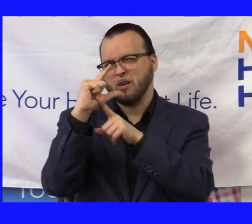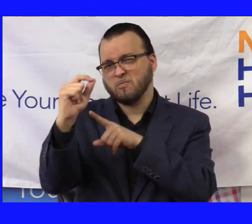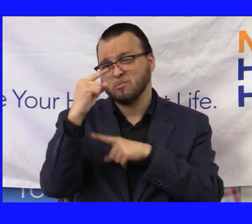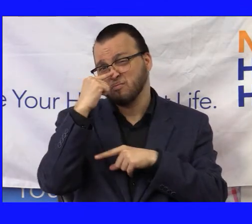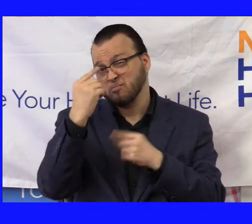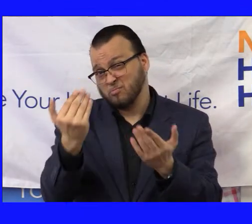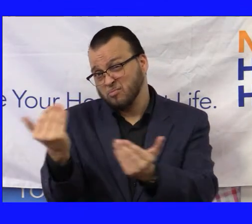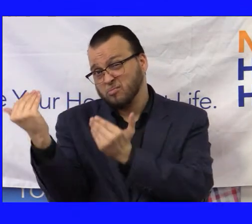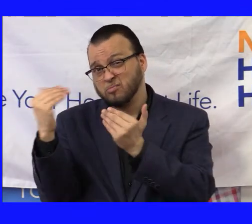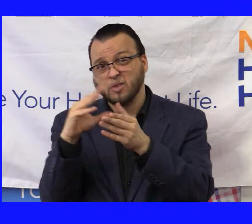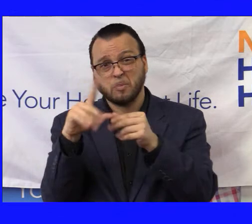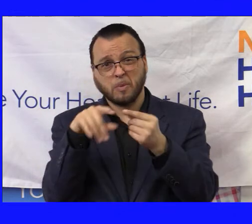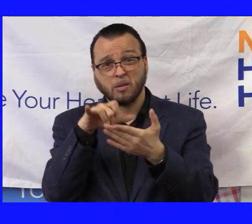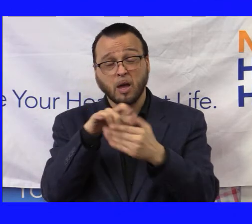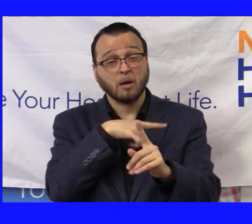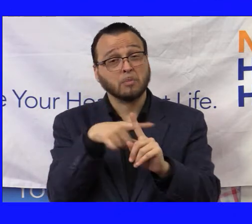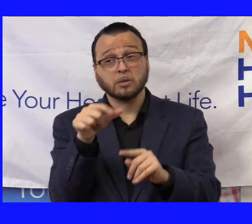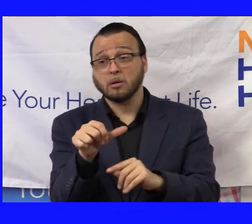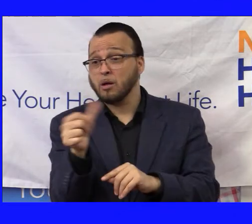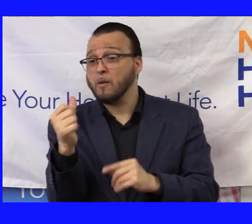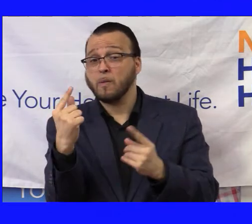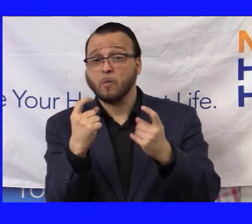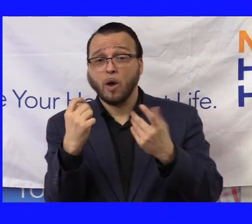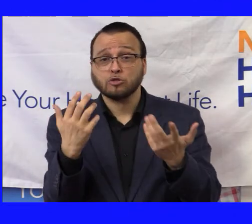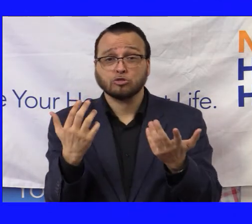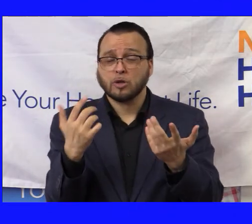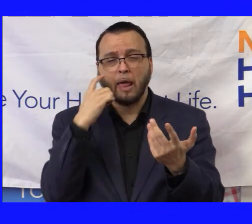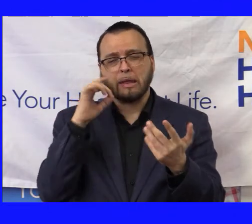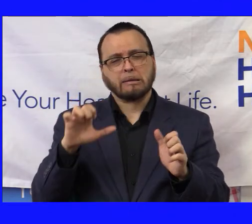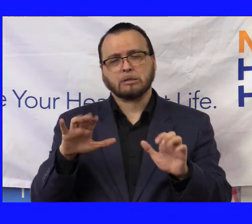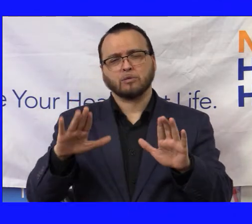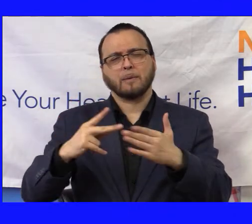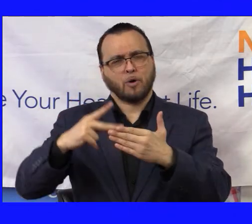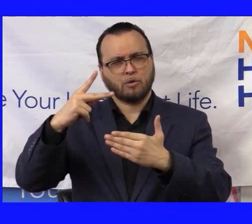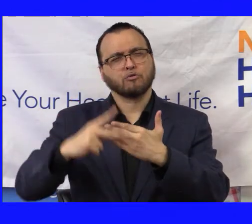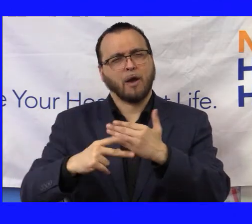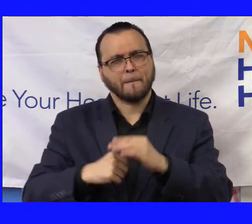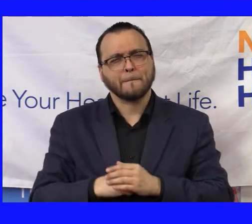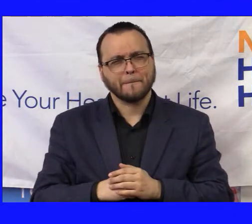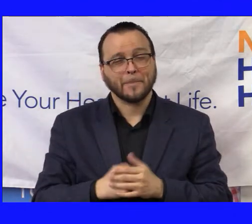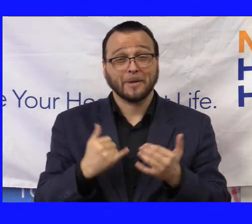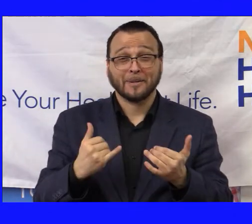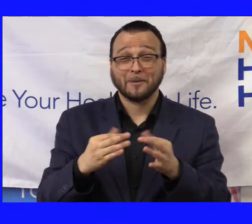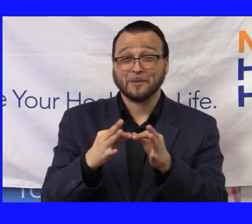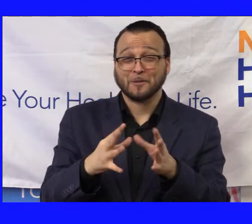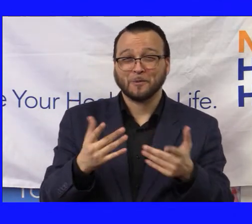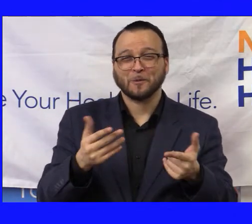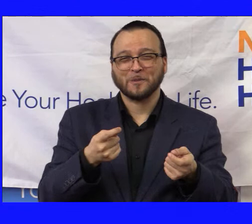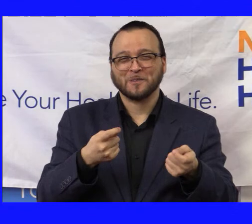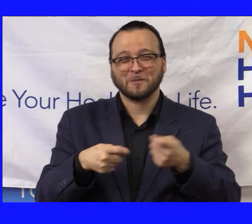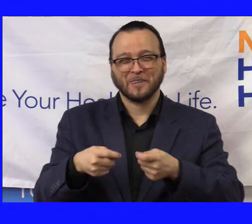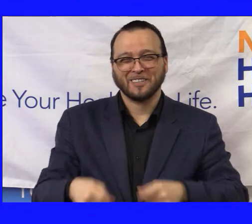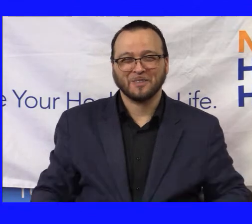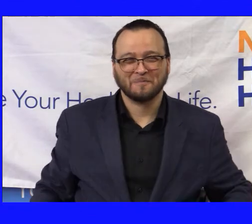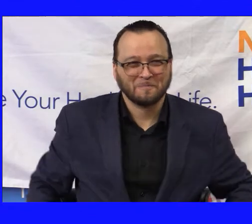comment on that. And then any other questions, a great program, and certainly it's great work being done.